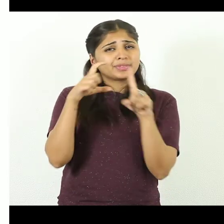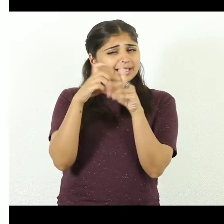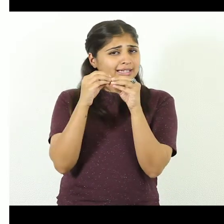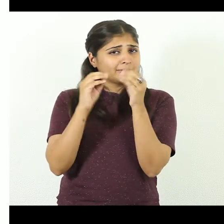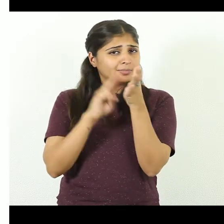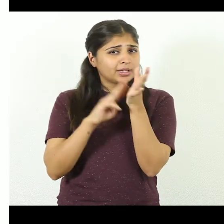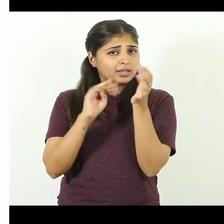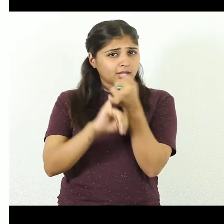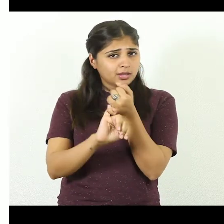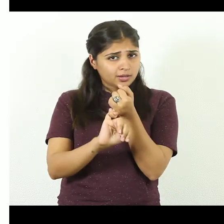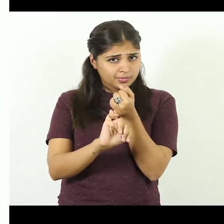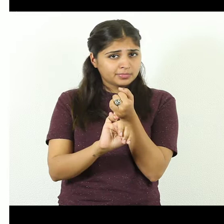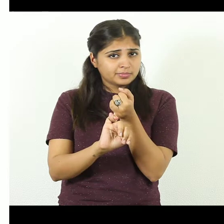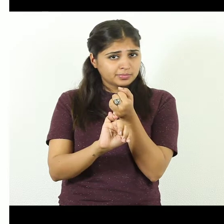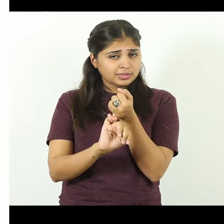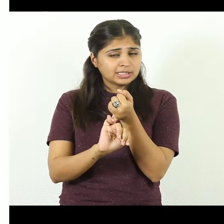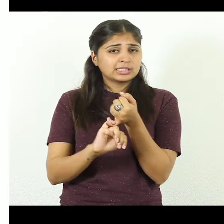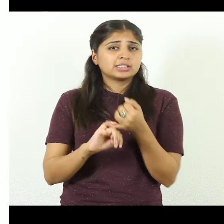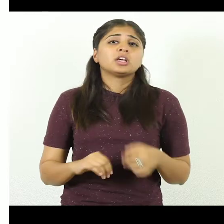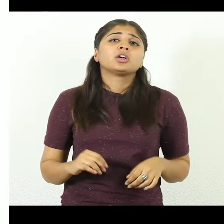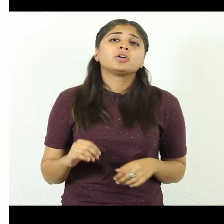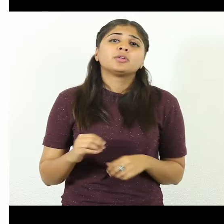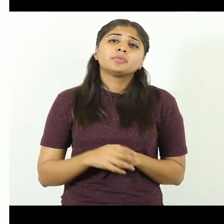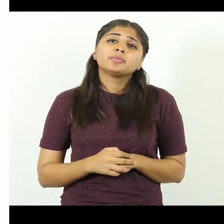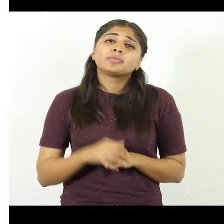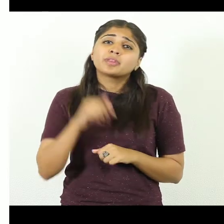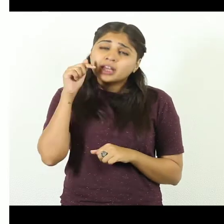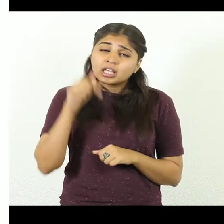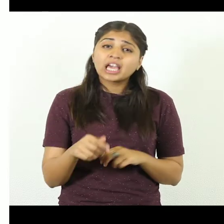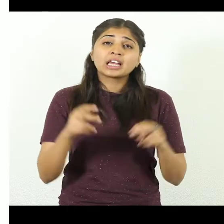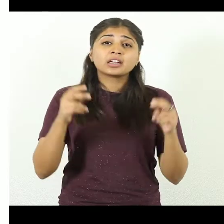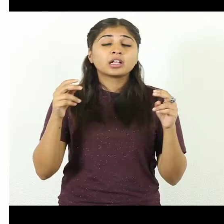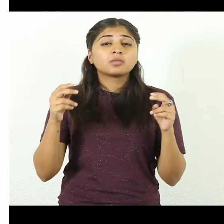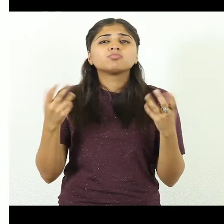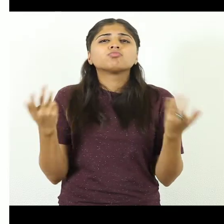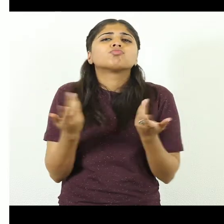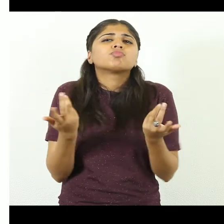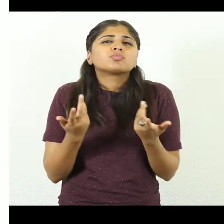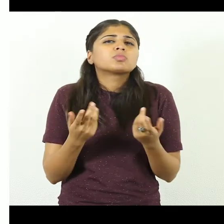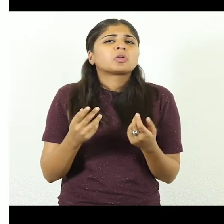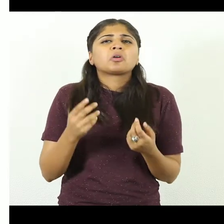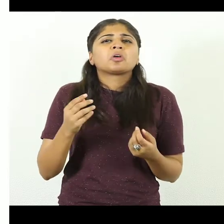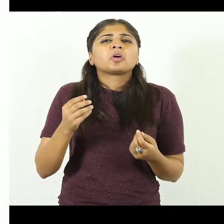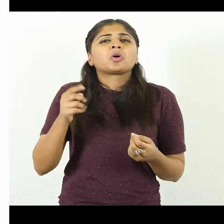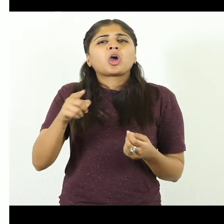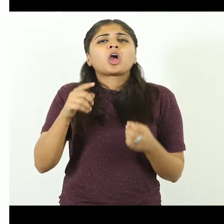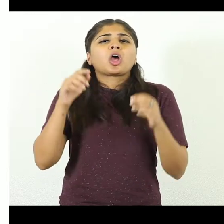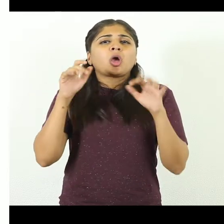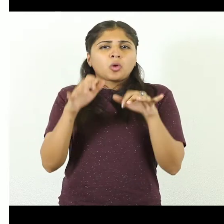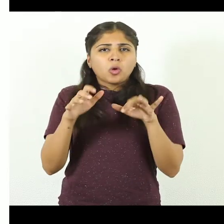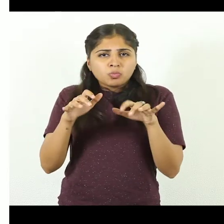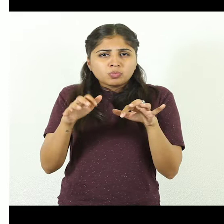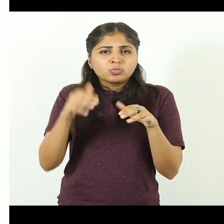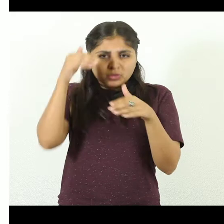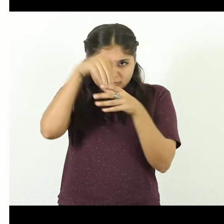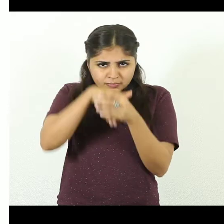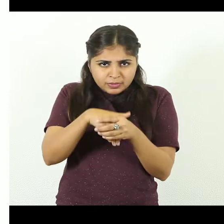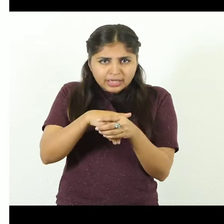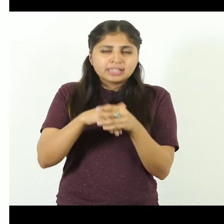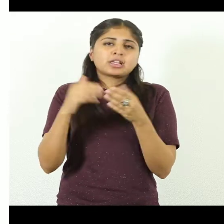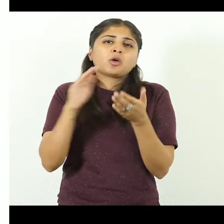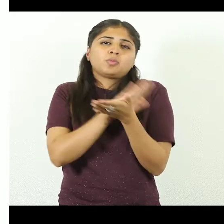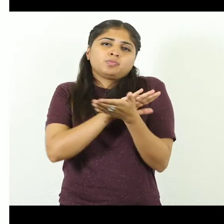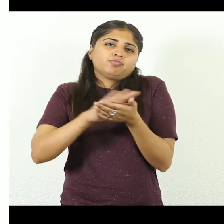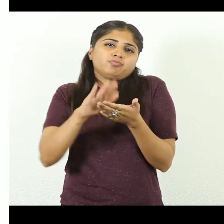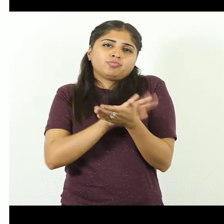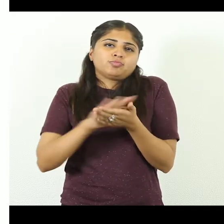Database management system. A database management system is essentially nothing more than a computerized data